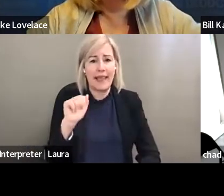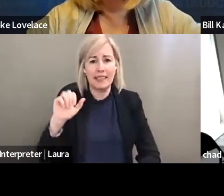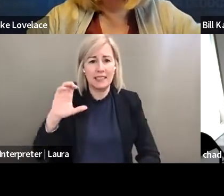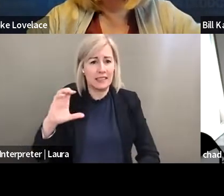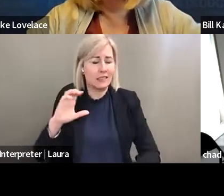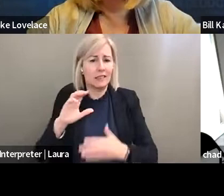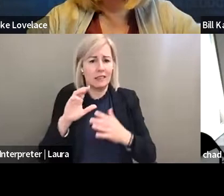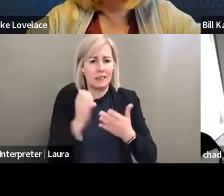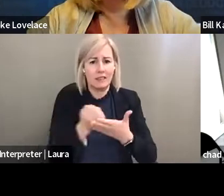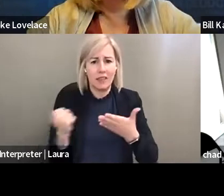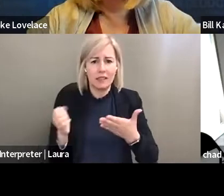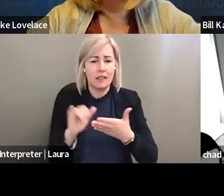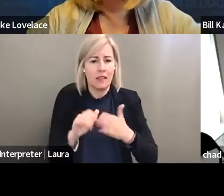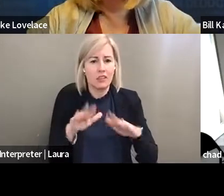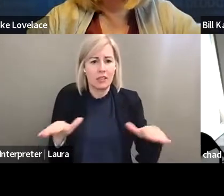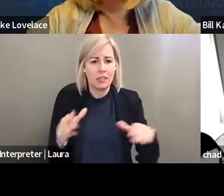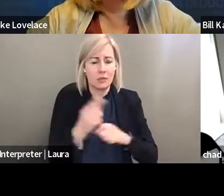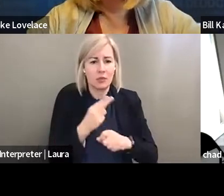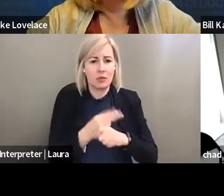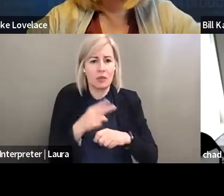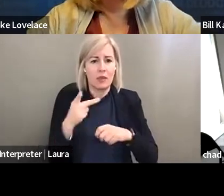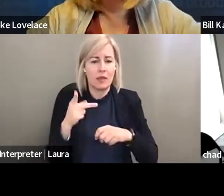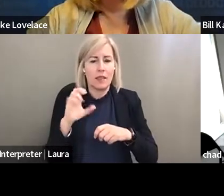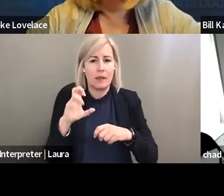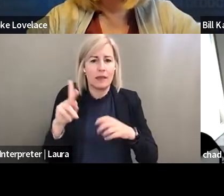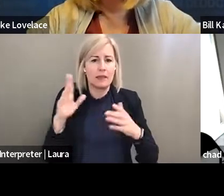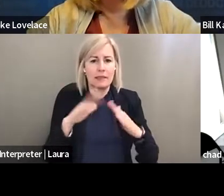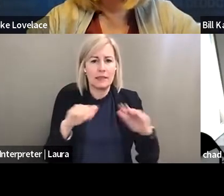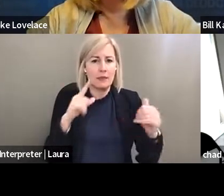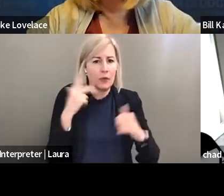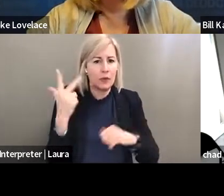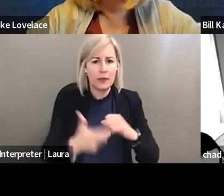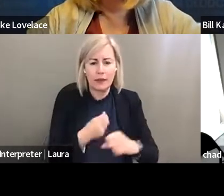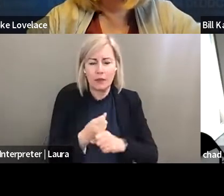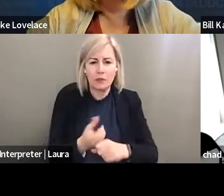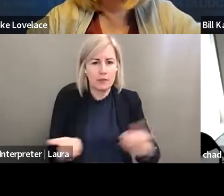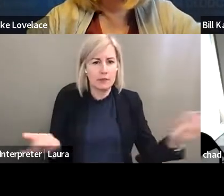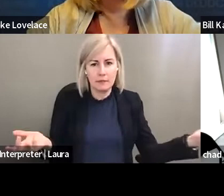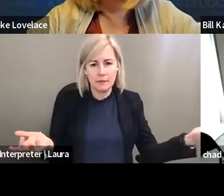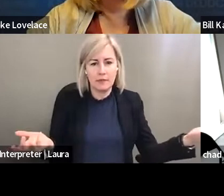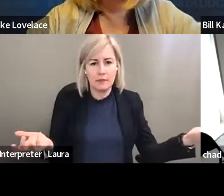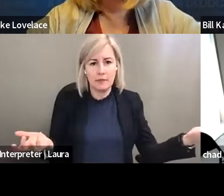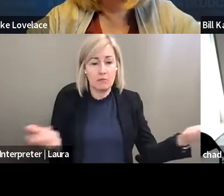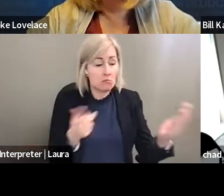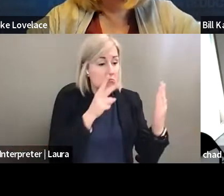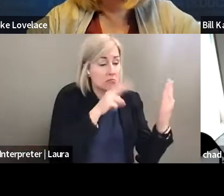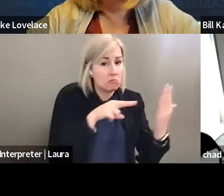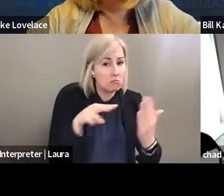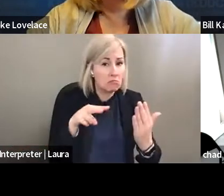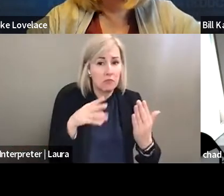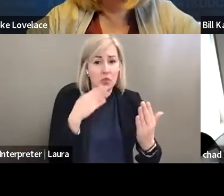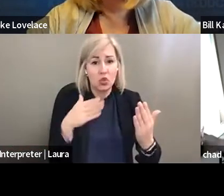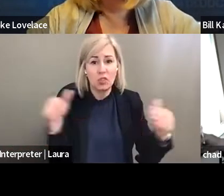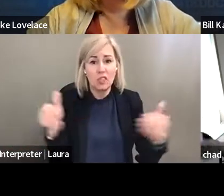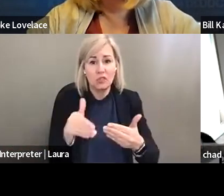that's been using, the PEC system for 3 years, I mean, I can read up and find out that it's good to introduce